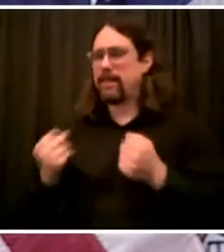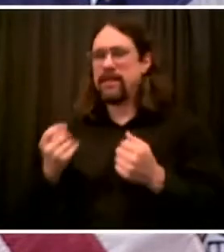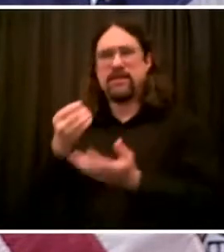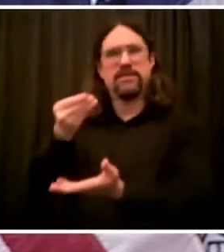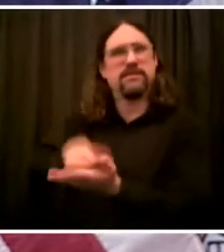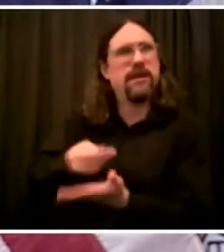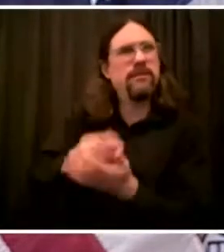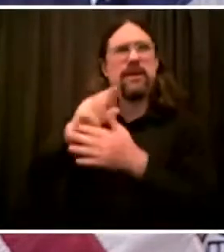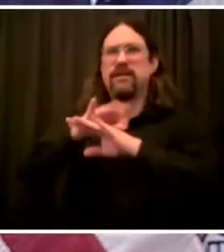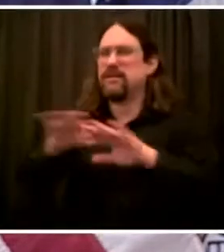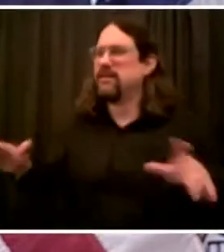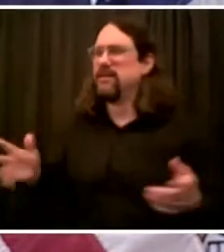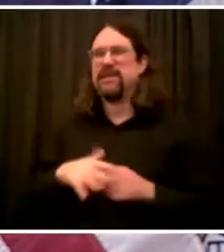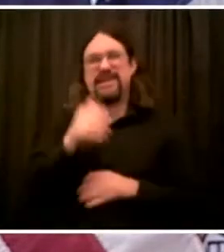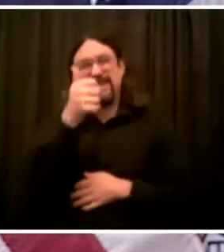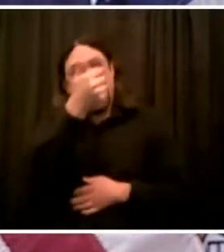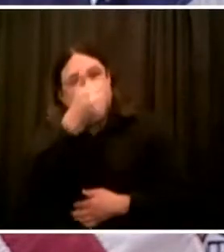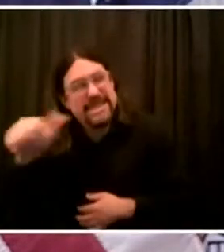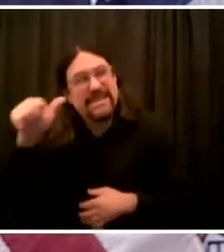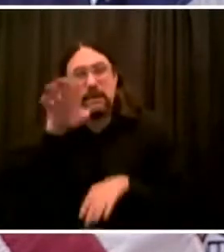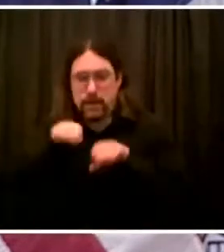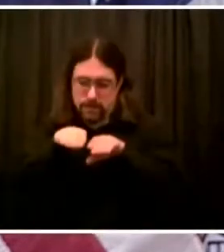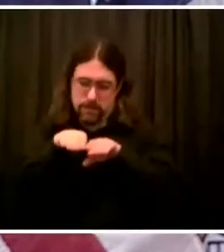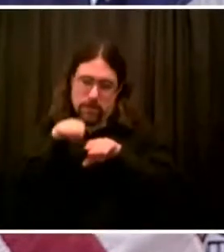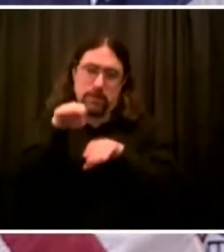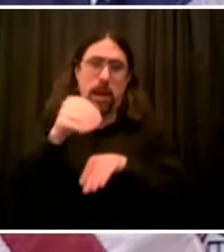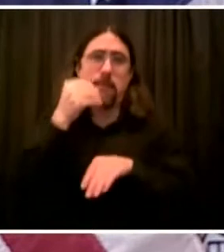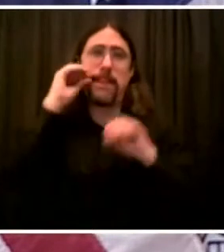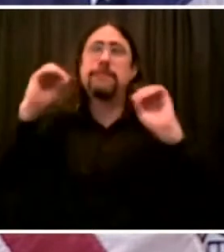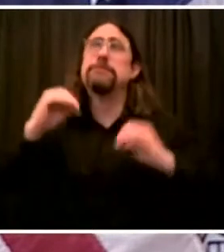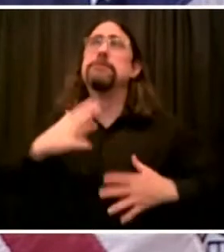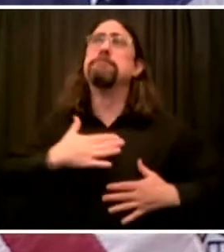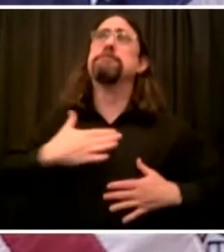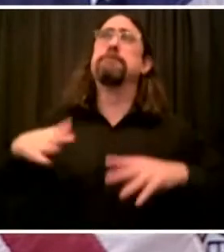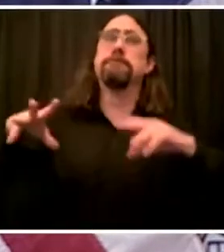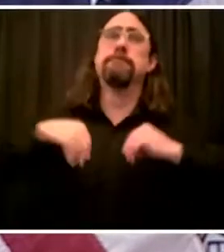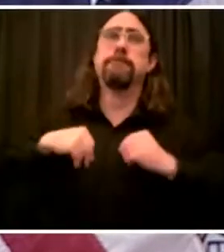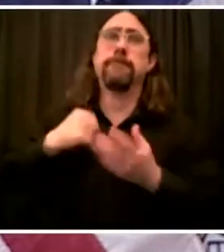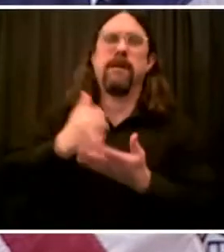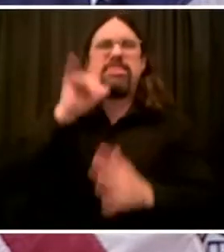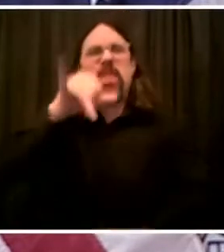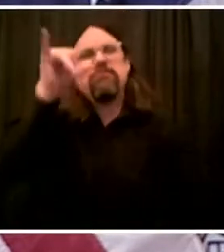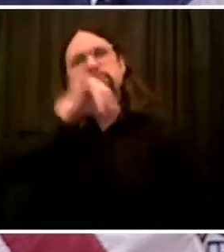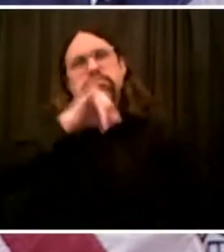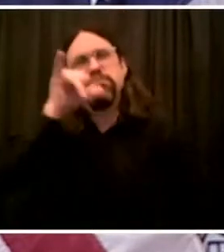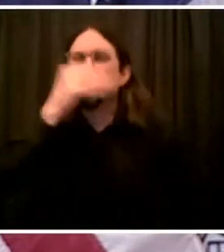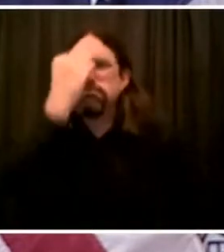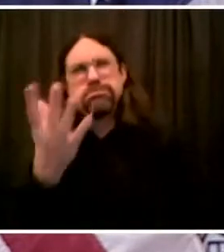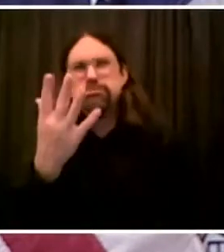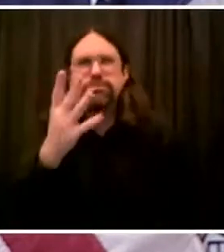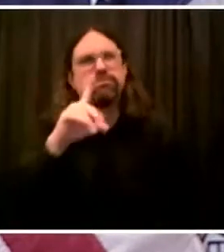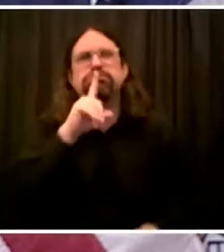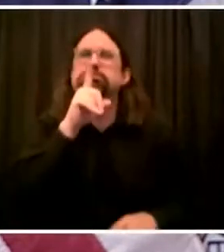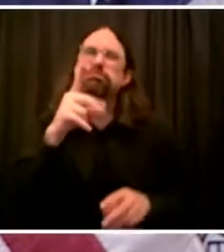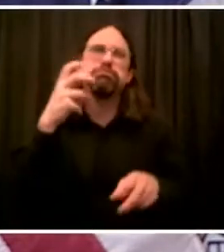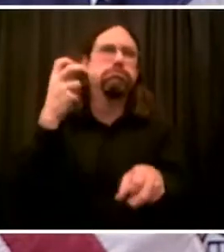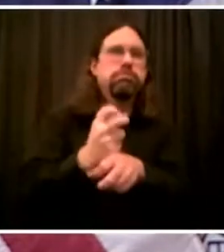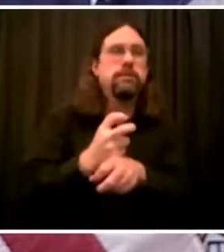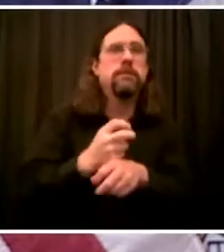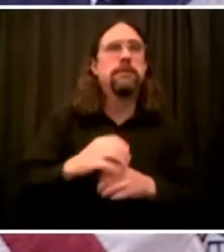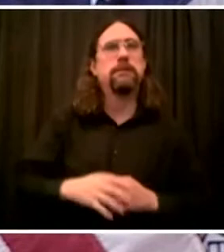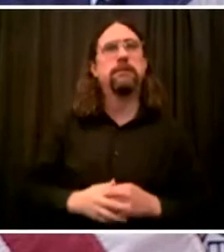time. You have to stay with it. So just getting to the door of a shelter is a beginning. But I don't want the presumption to be people